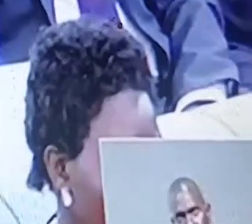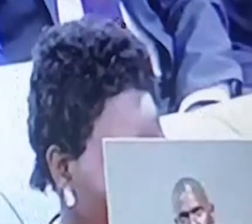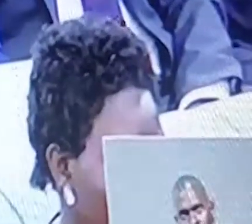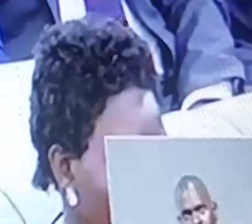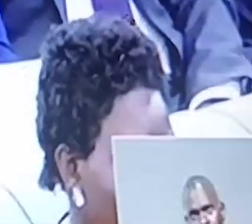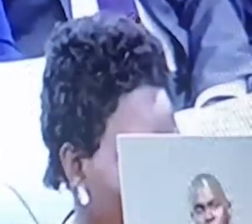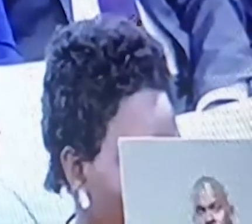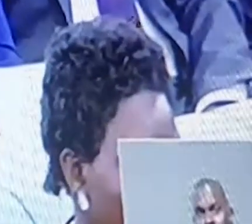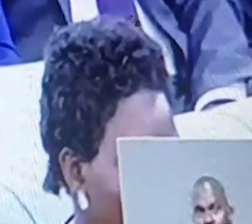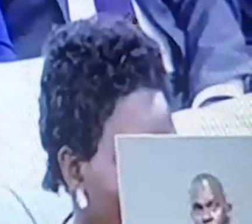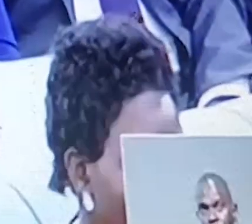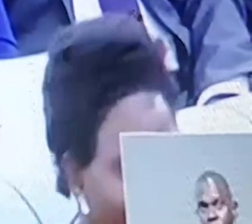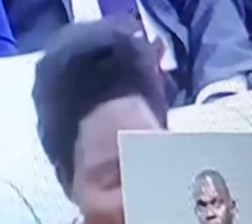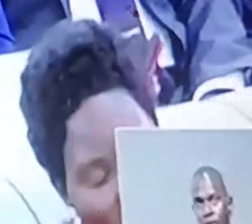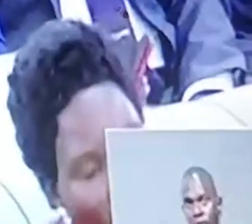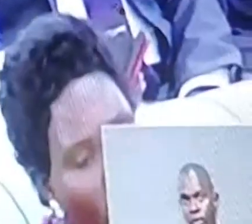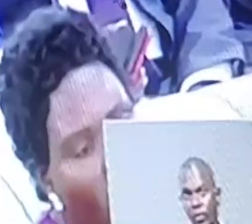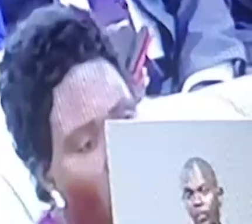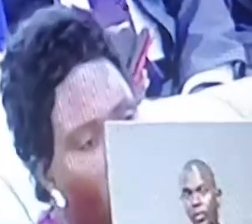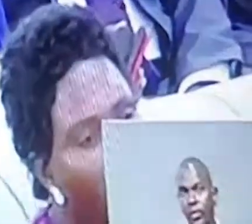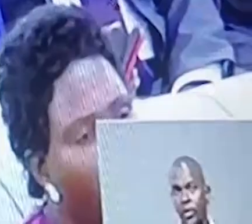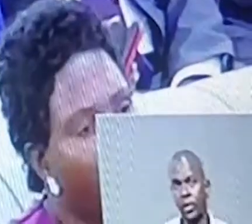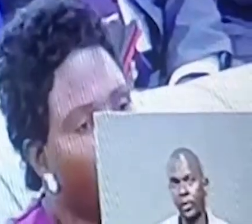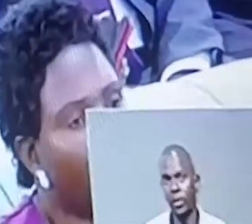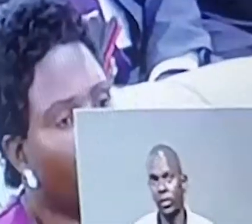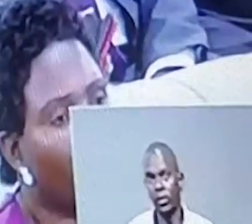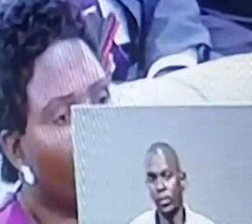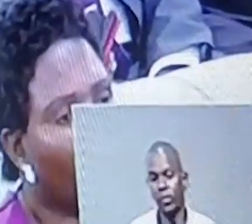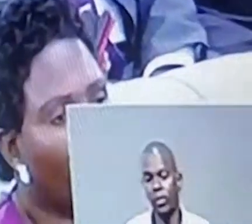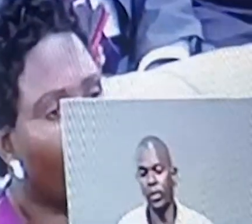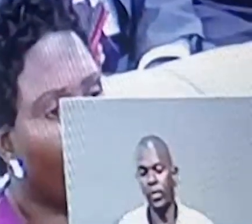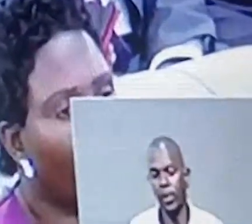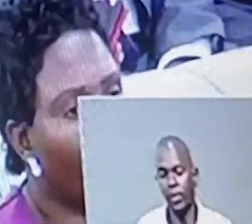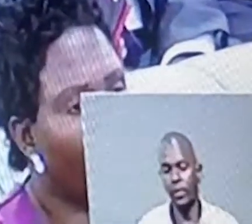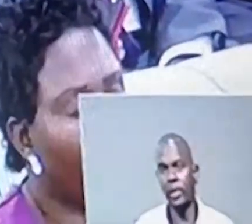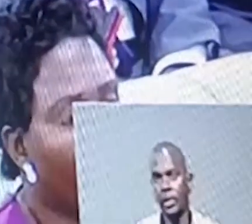for the amendment of the Administration of Parliament Act